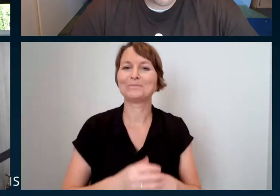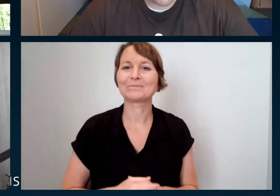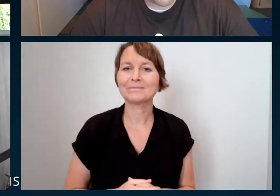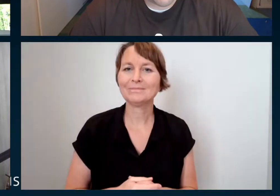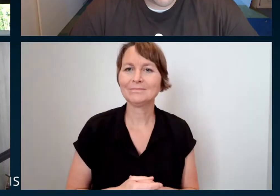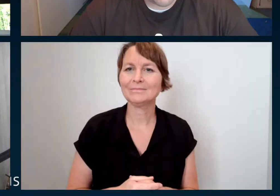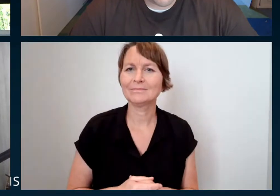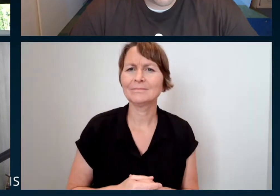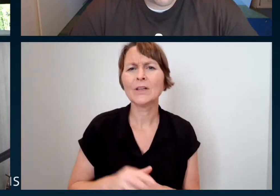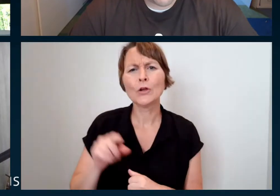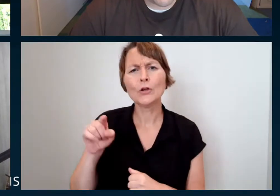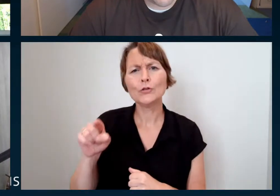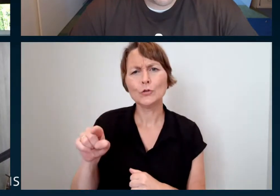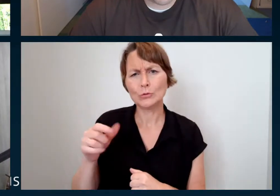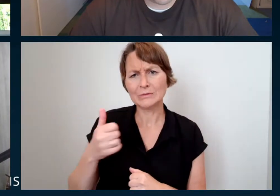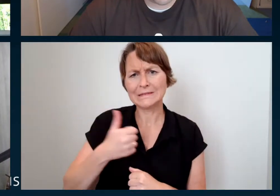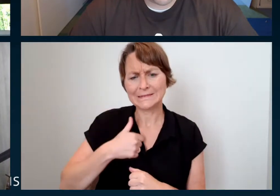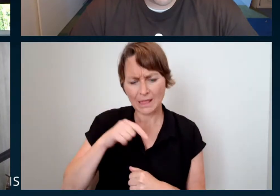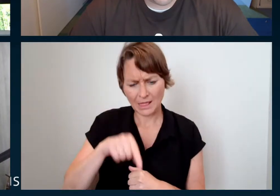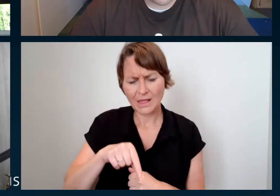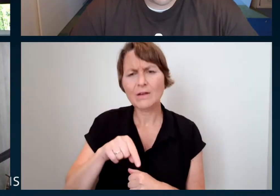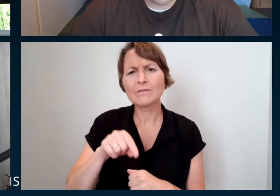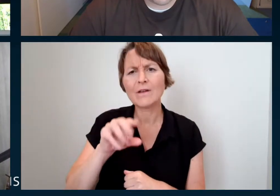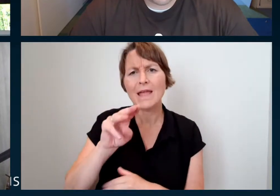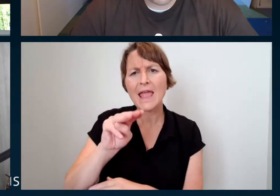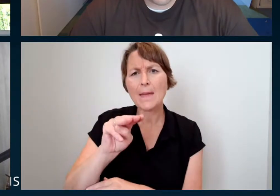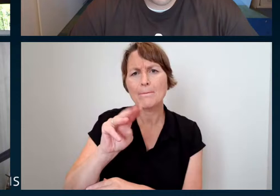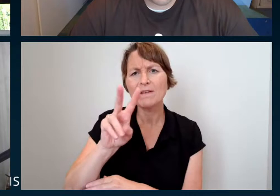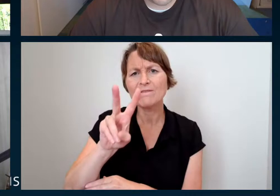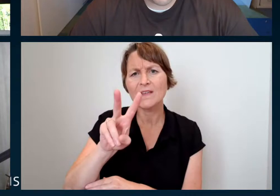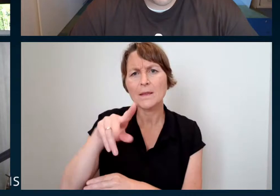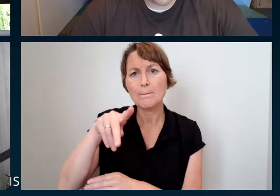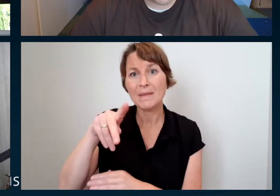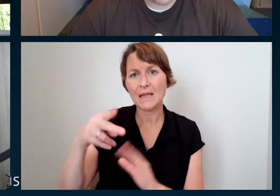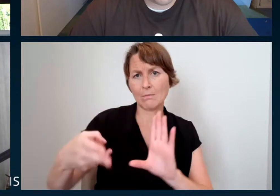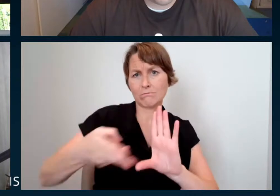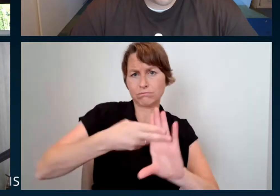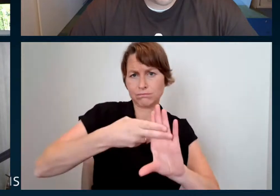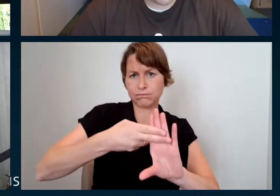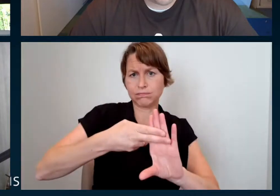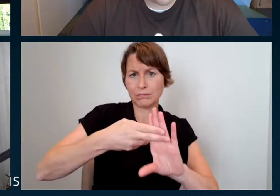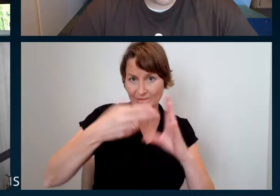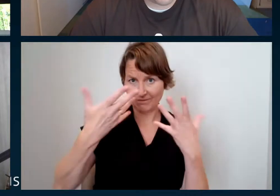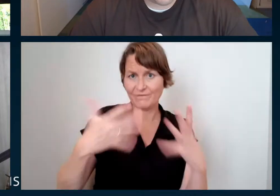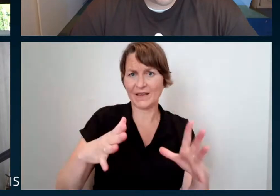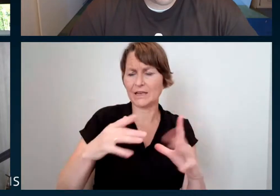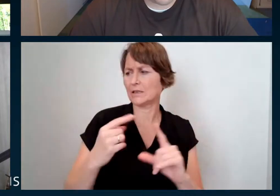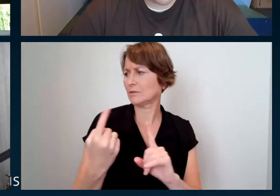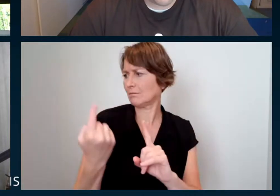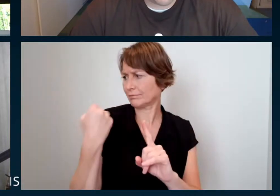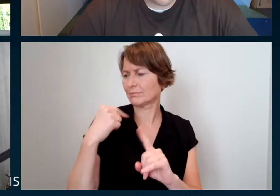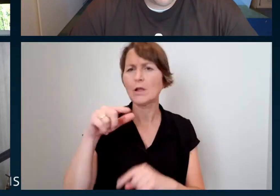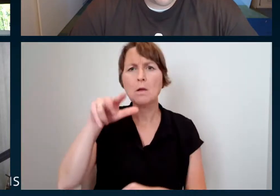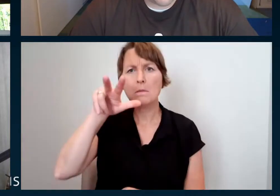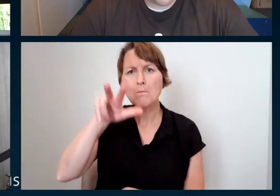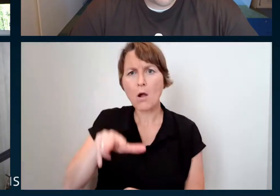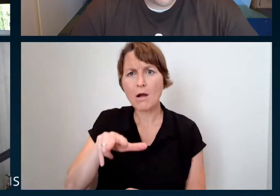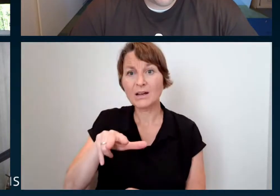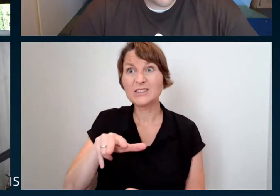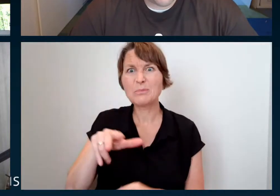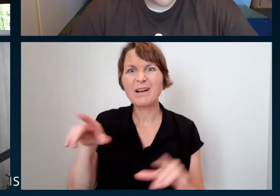since March. Yeah. This was about the same time with the Corona. Yeah.